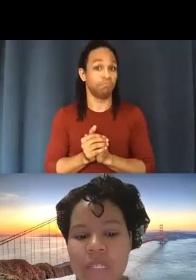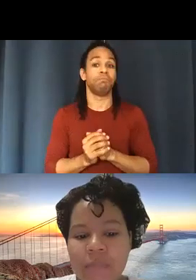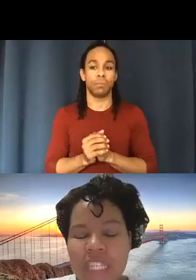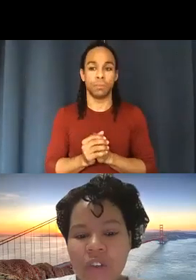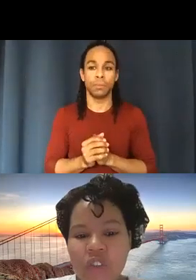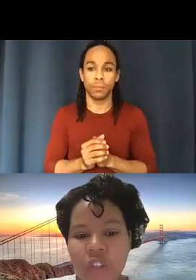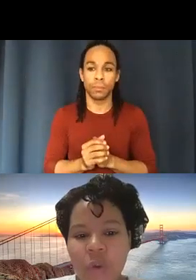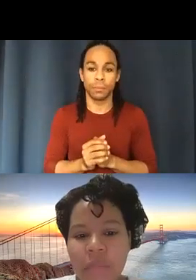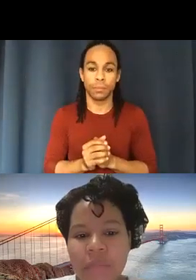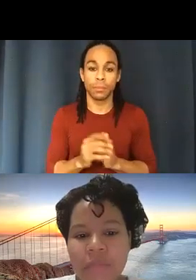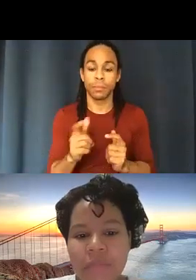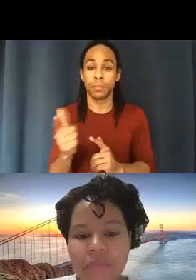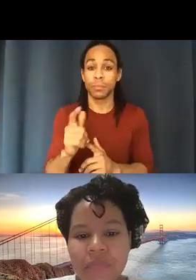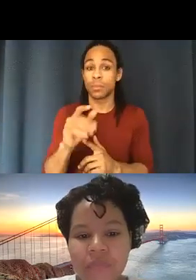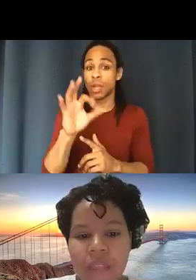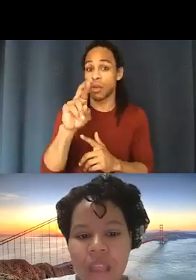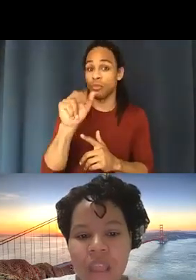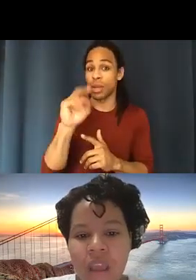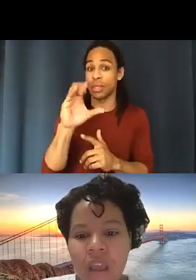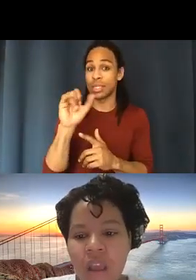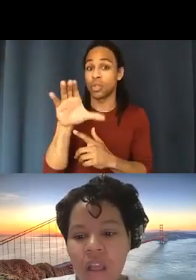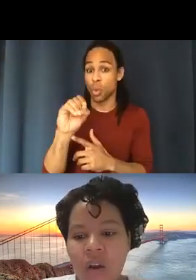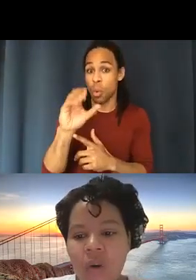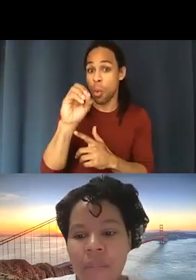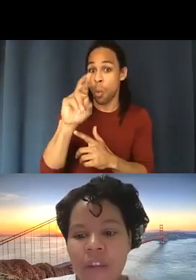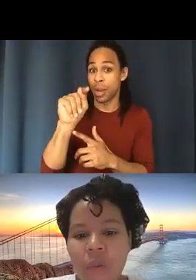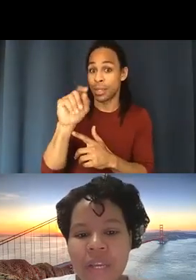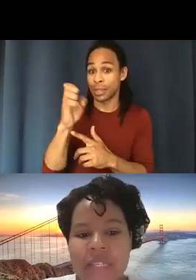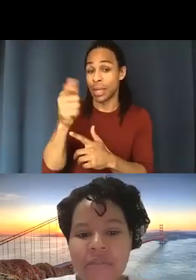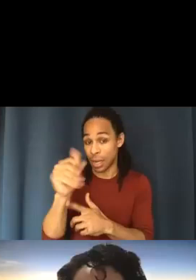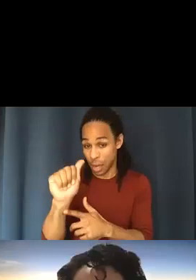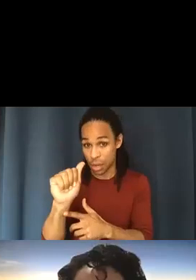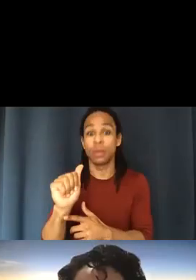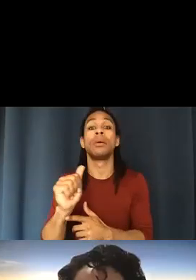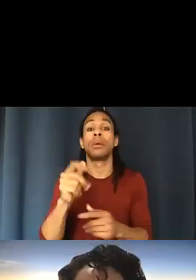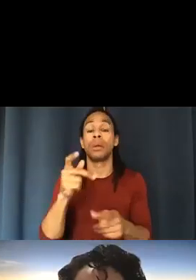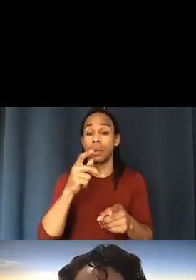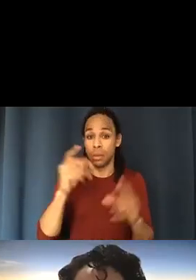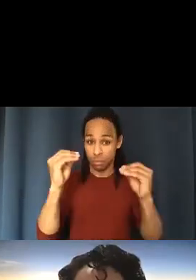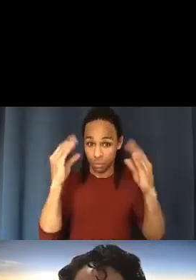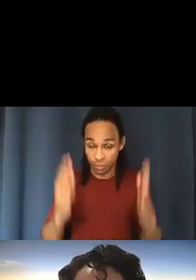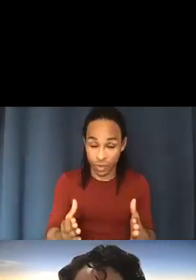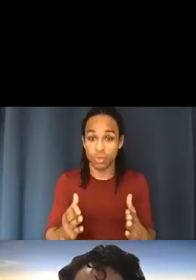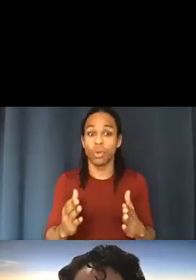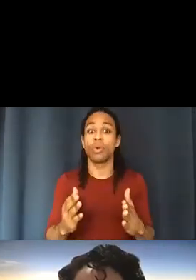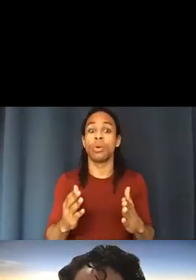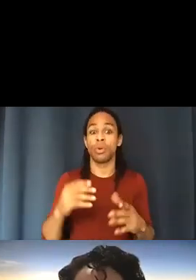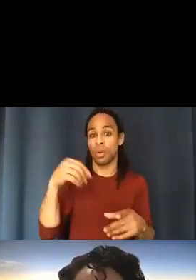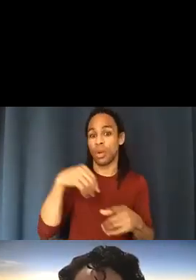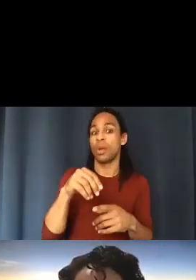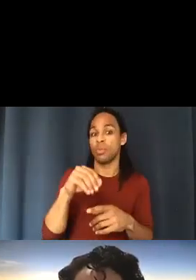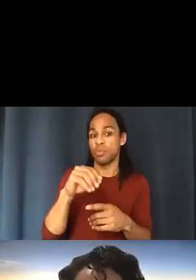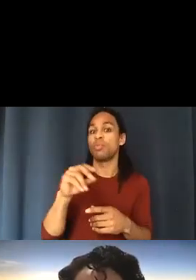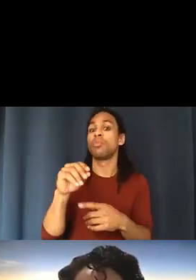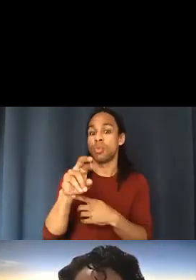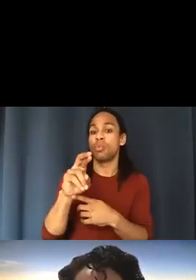Hello, my name is Francisco Ortega, and I am professor at the Institute for Social Medicine of the State University of Rio de Janeiro. And I am a member of the